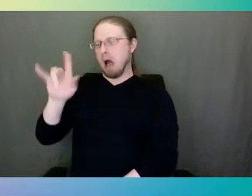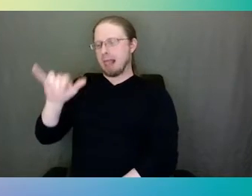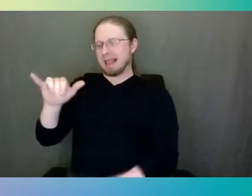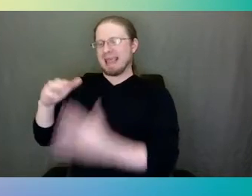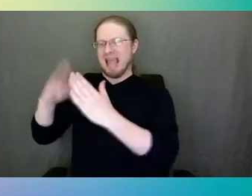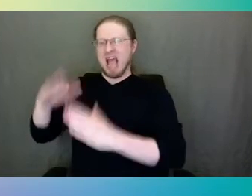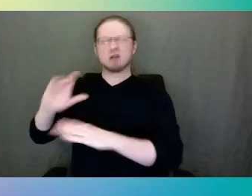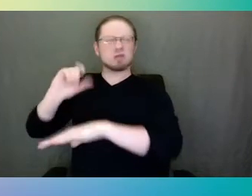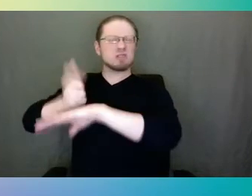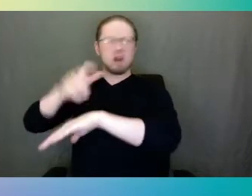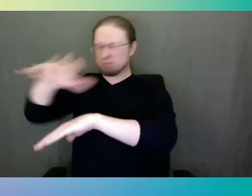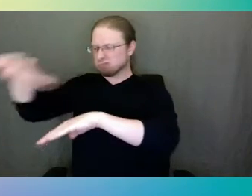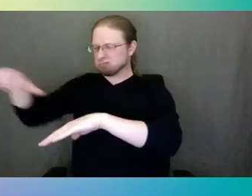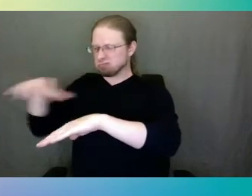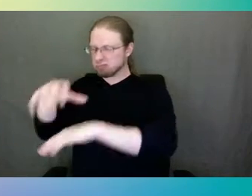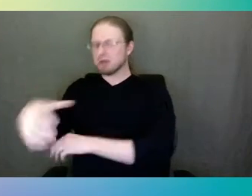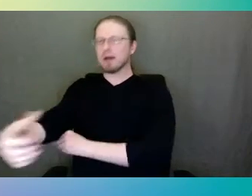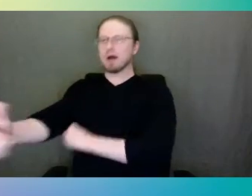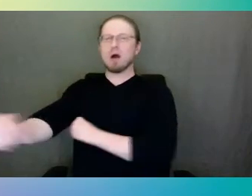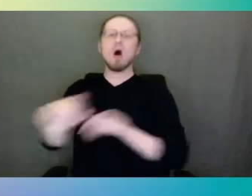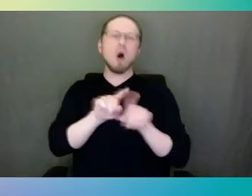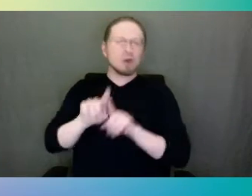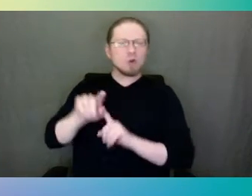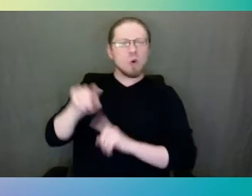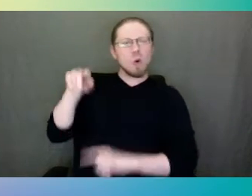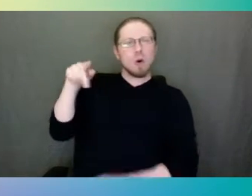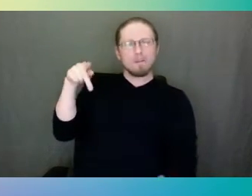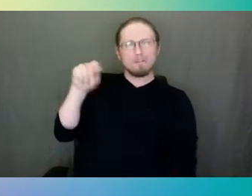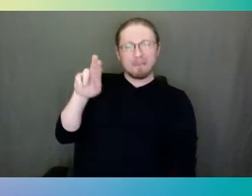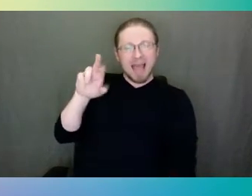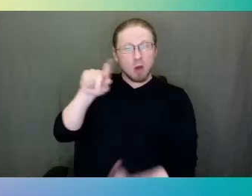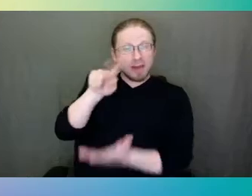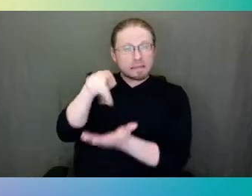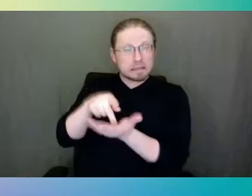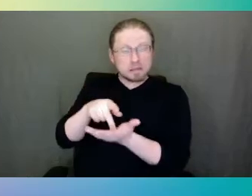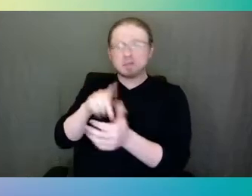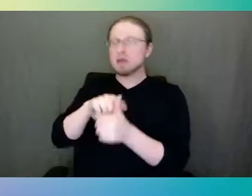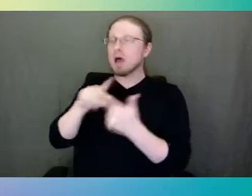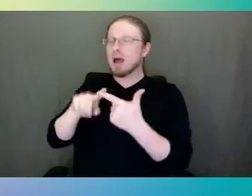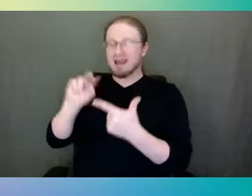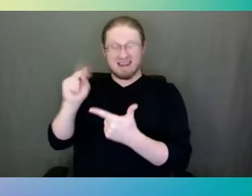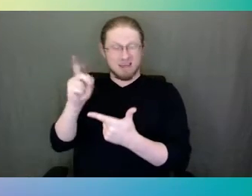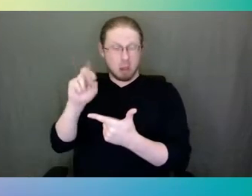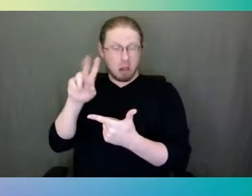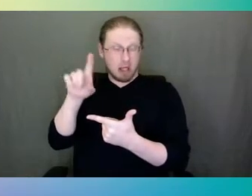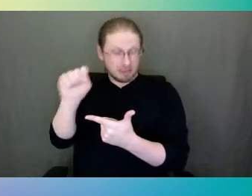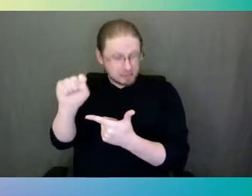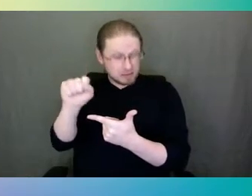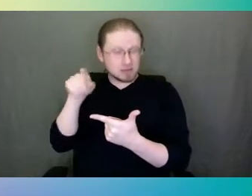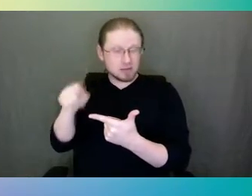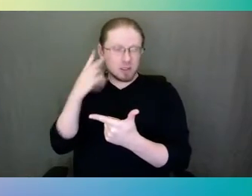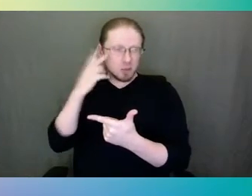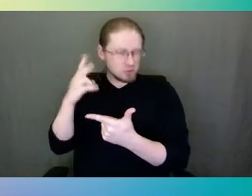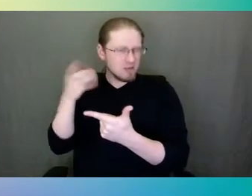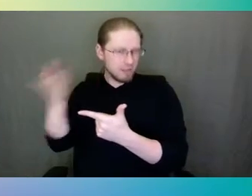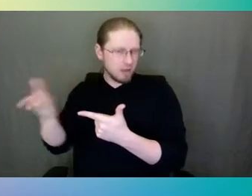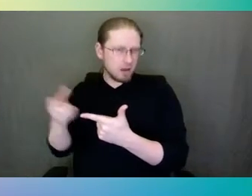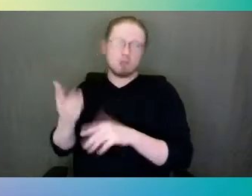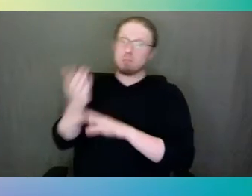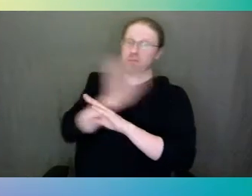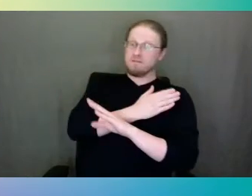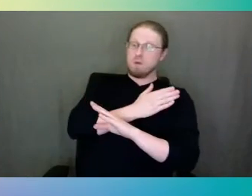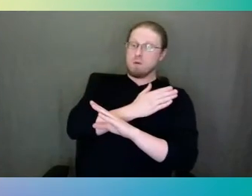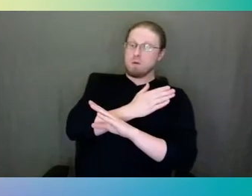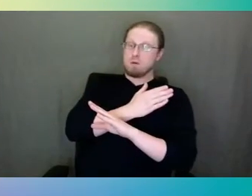the Netherlands. And what the difference is here is before you could not have, or people wouldn't